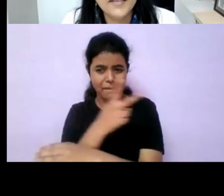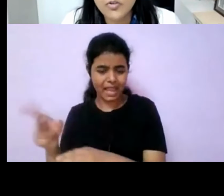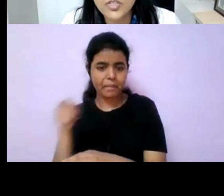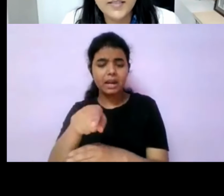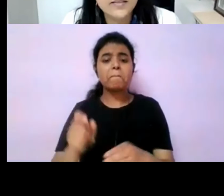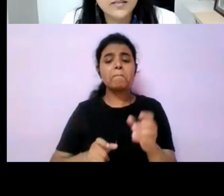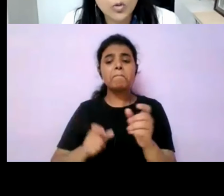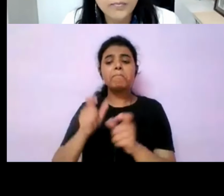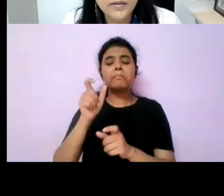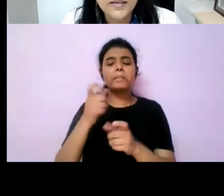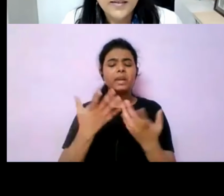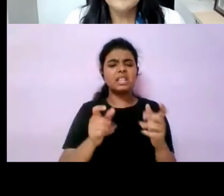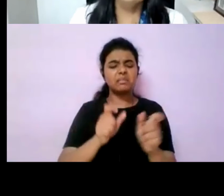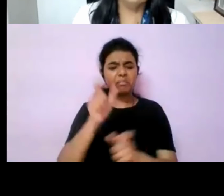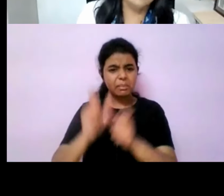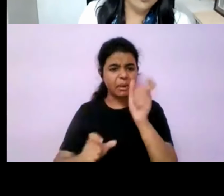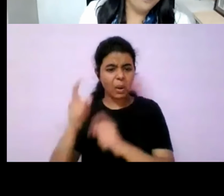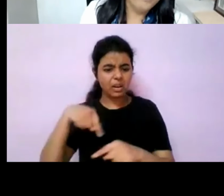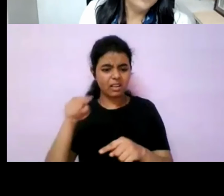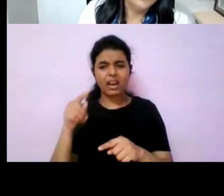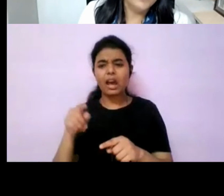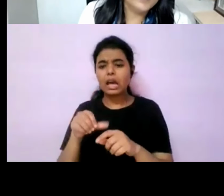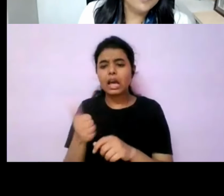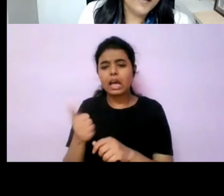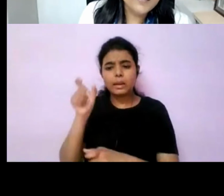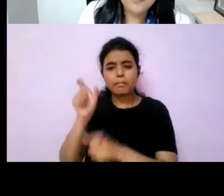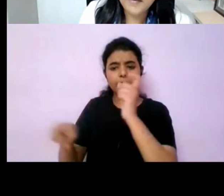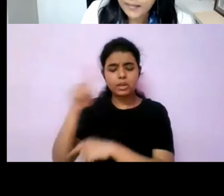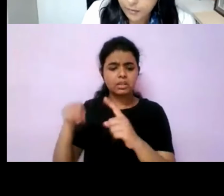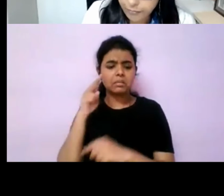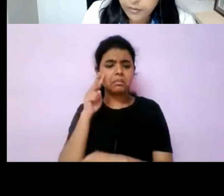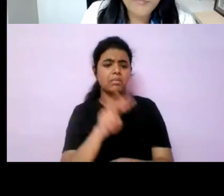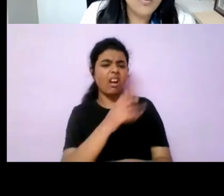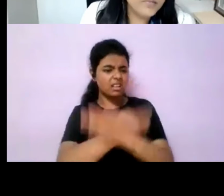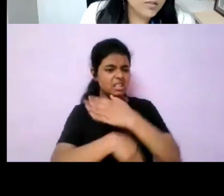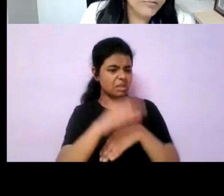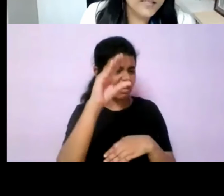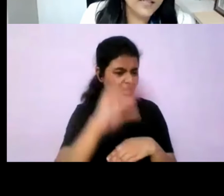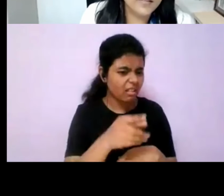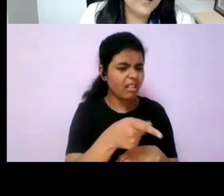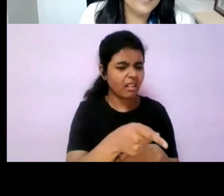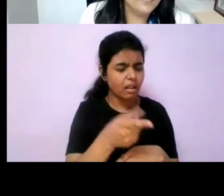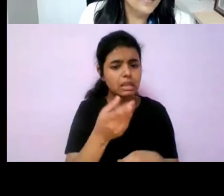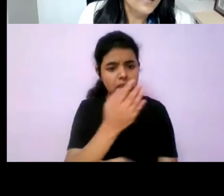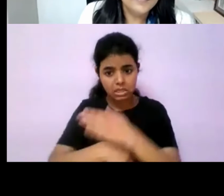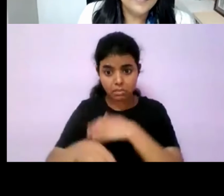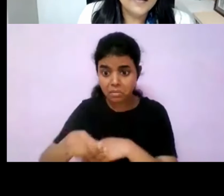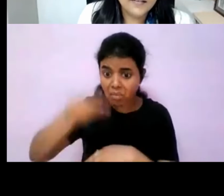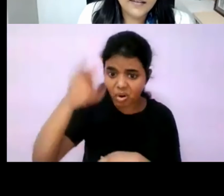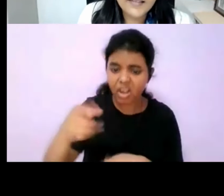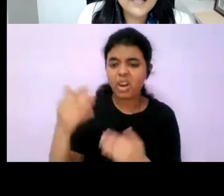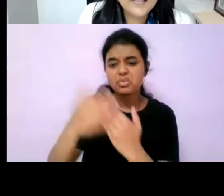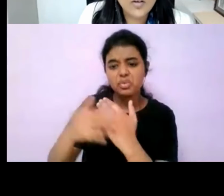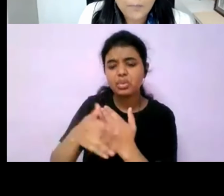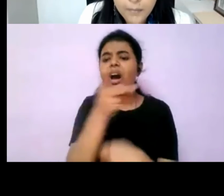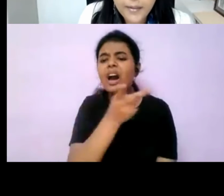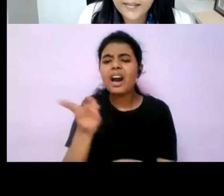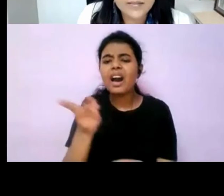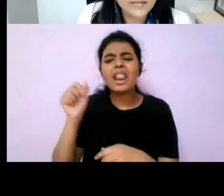a heterogeneous group, and as a group, they experience many different forms of injustice that interact